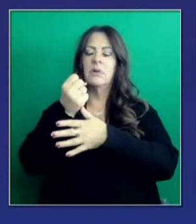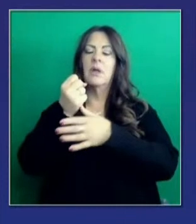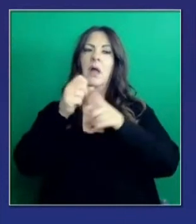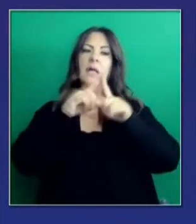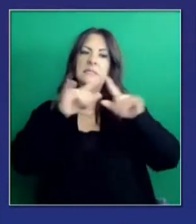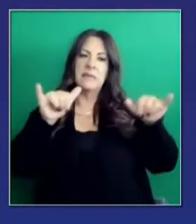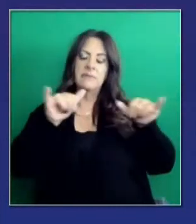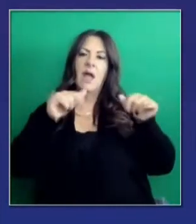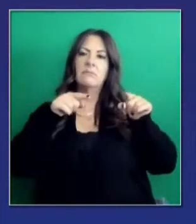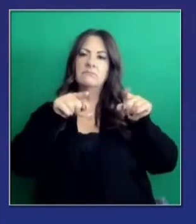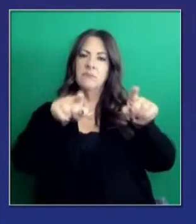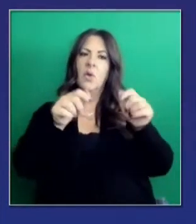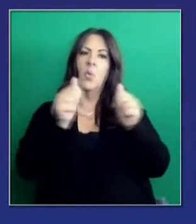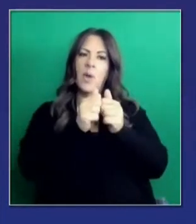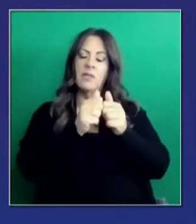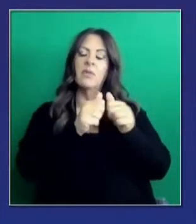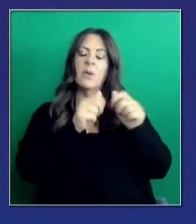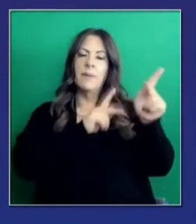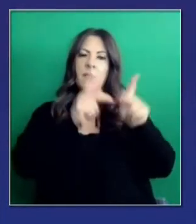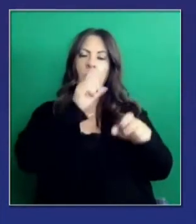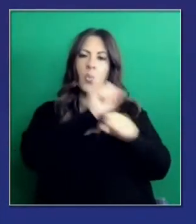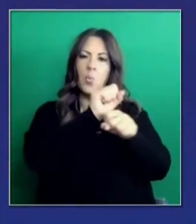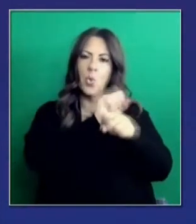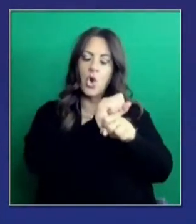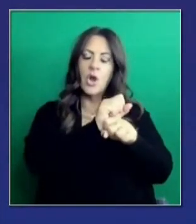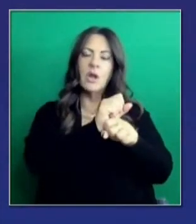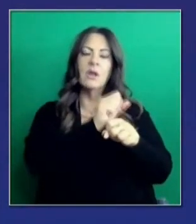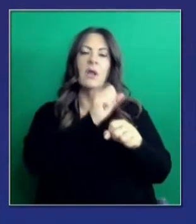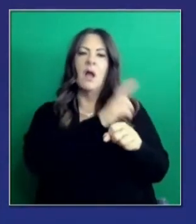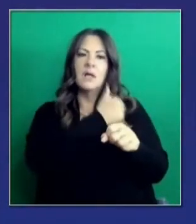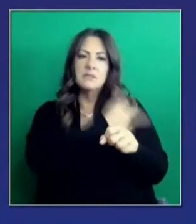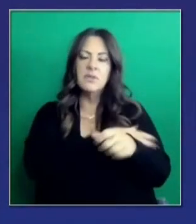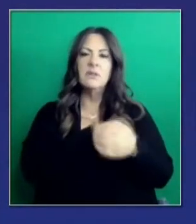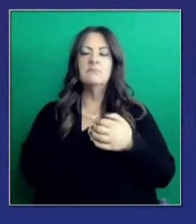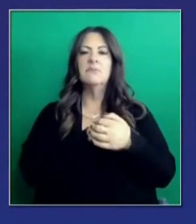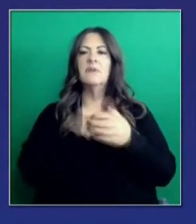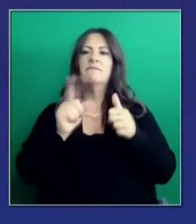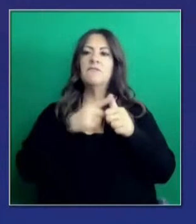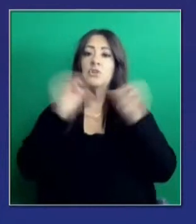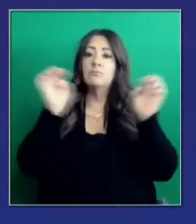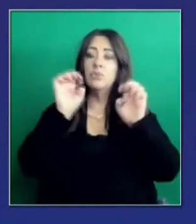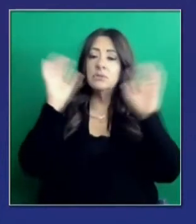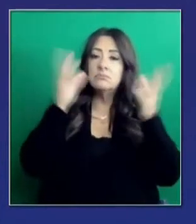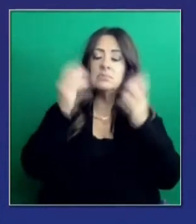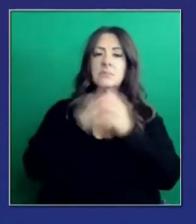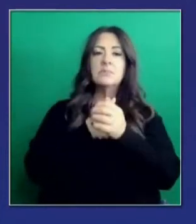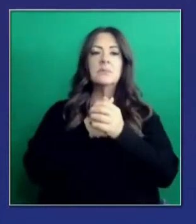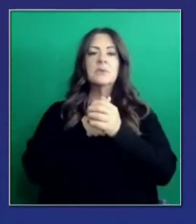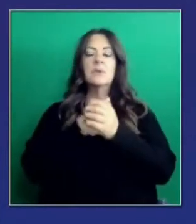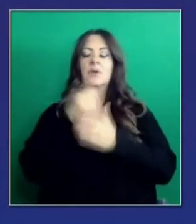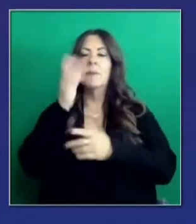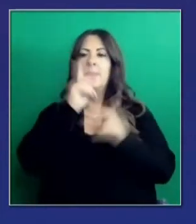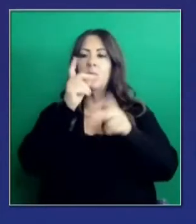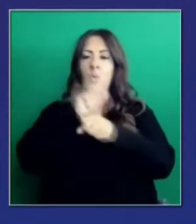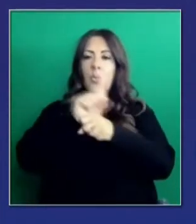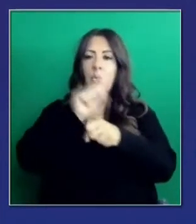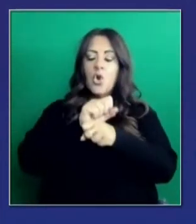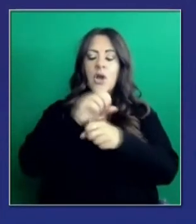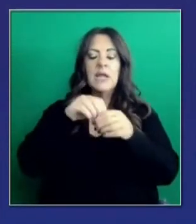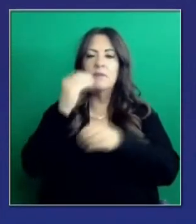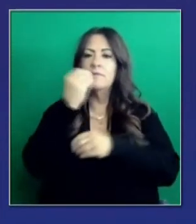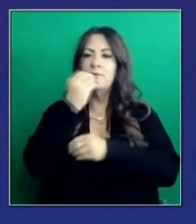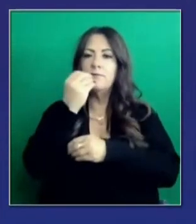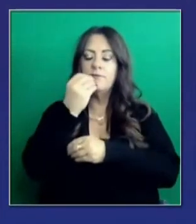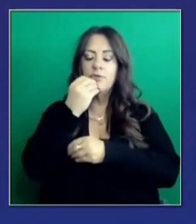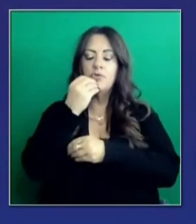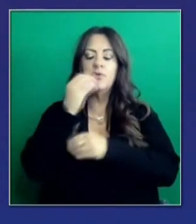first responders, food and agriculture workers, and school staff and teachers. So I want to make this clear. We